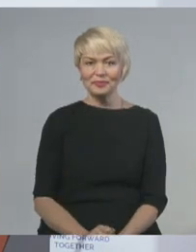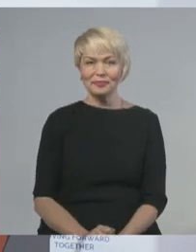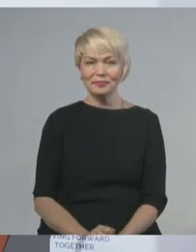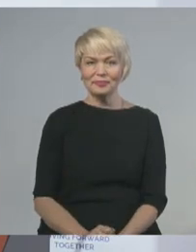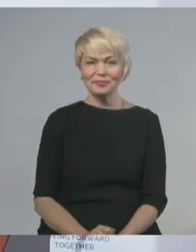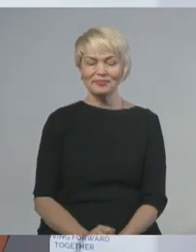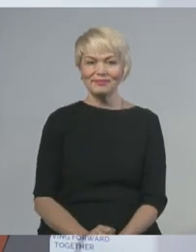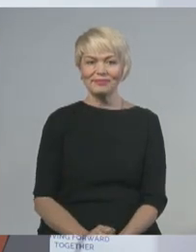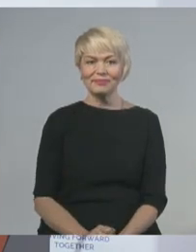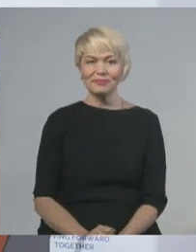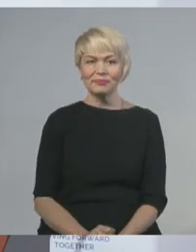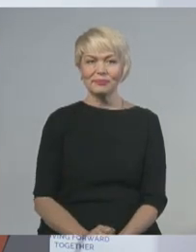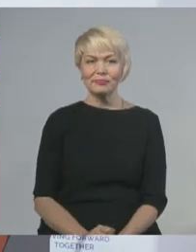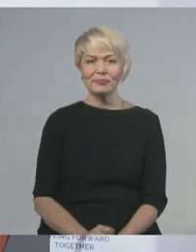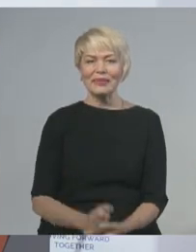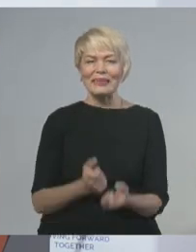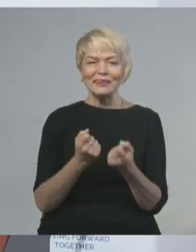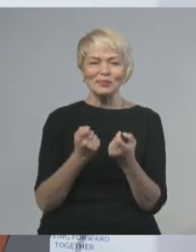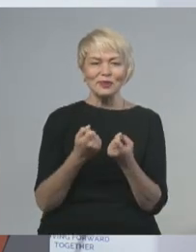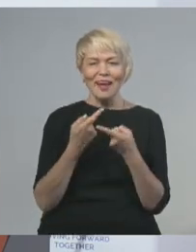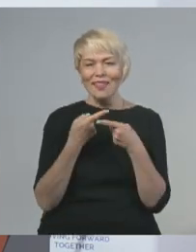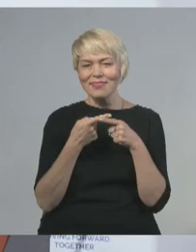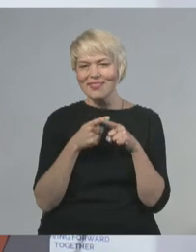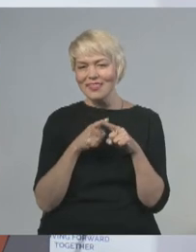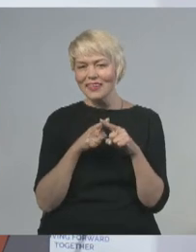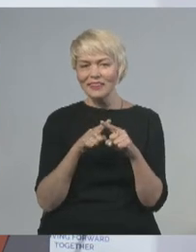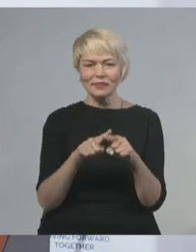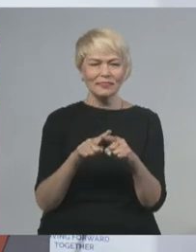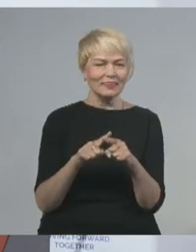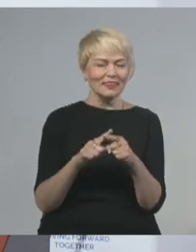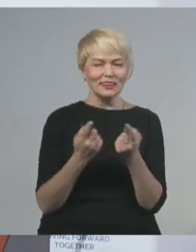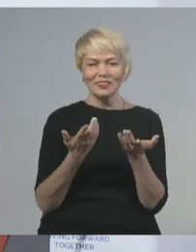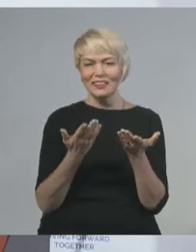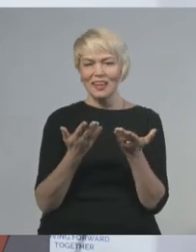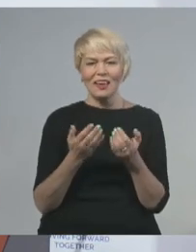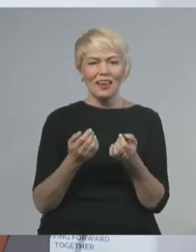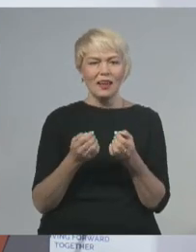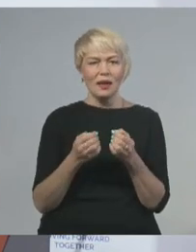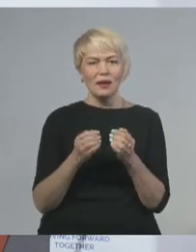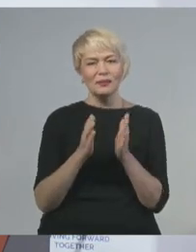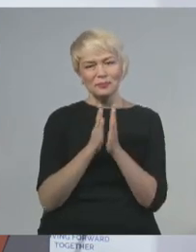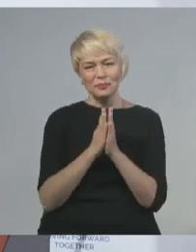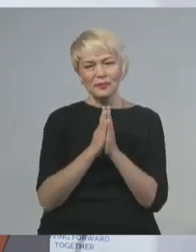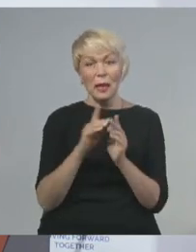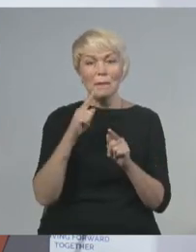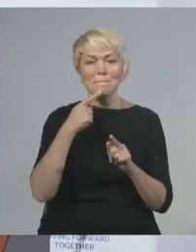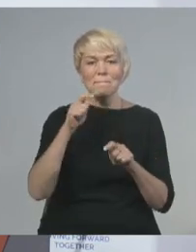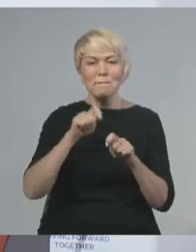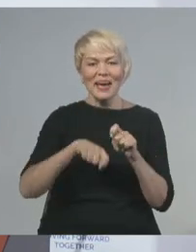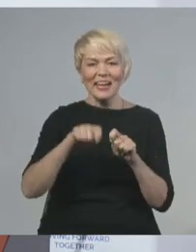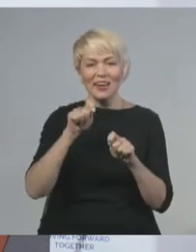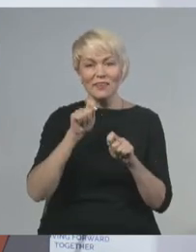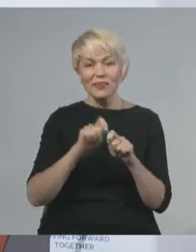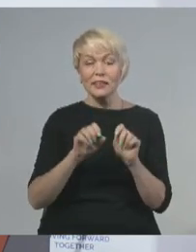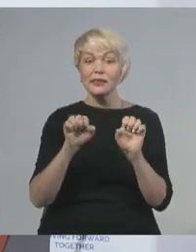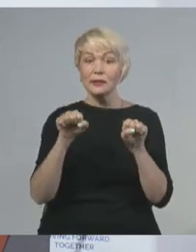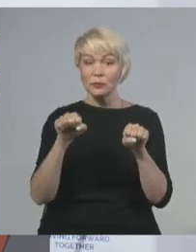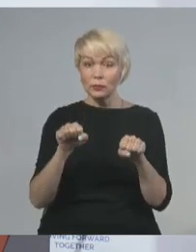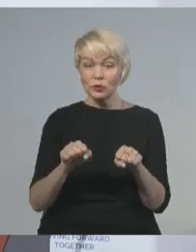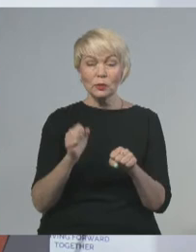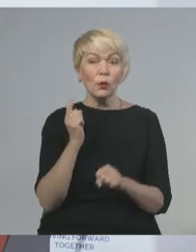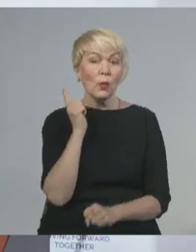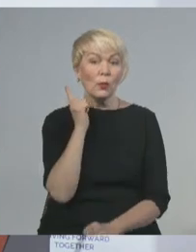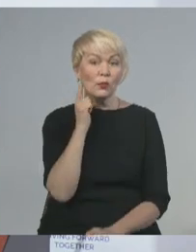okay there are technical details i hope my colleagues will check it with maria whether it's working or not but let me now turn to adela